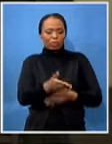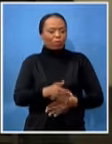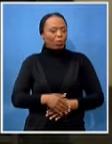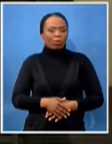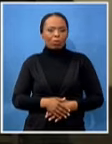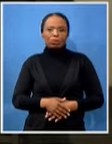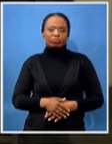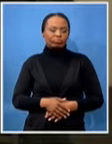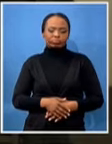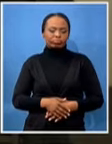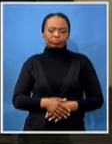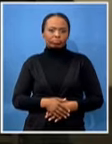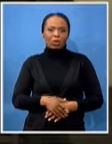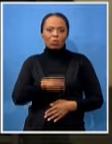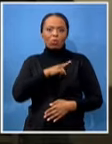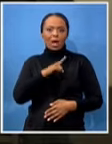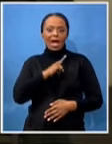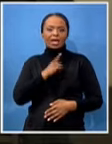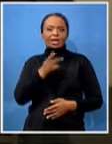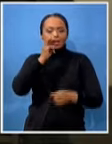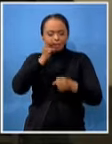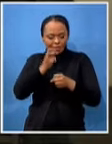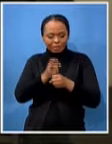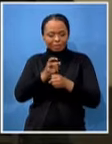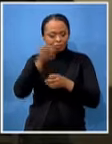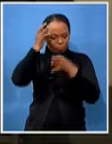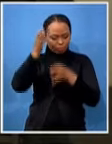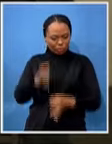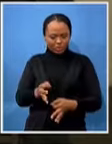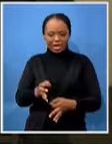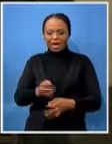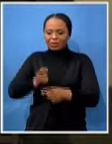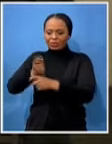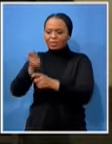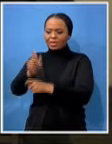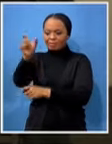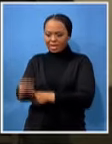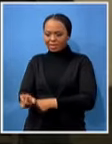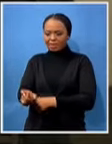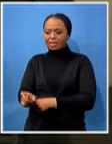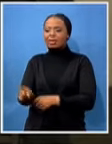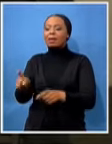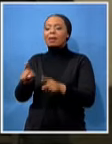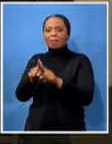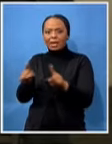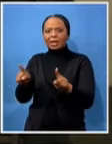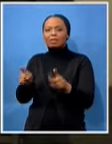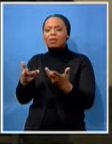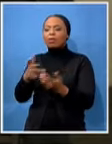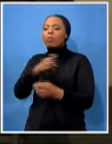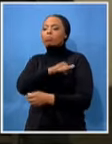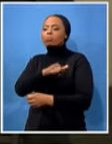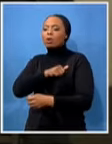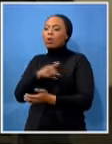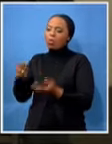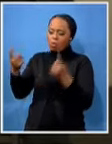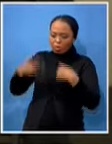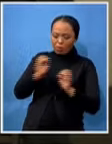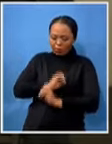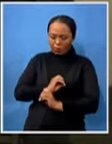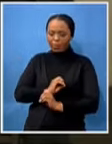be treated somewhere else, not in the hospital. So I'm quite comfortable with that. And I also think that the